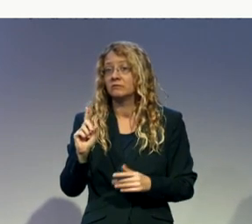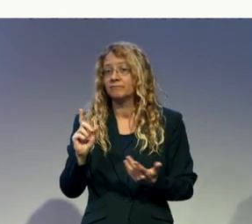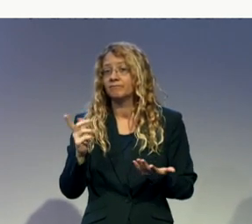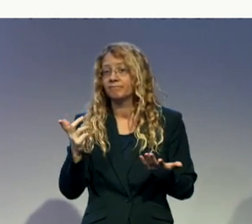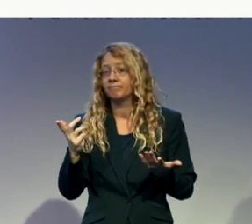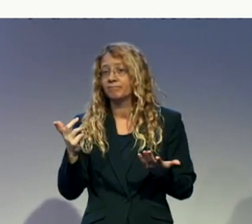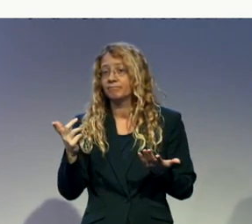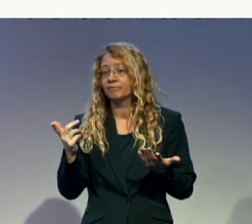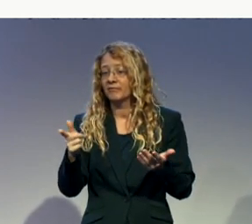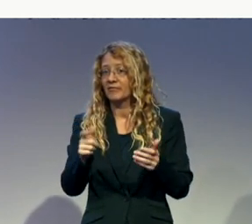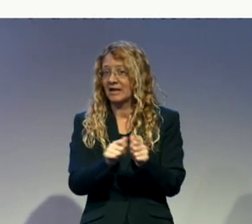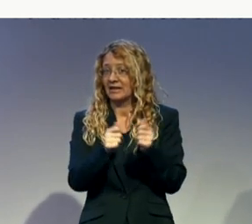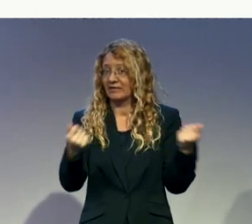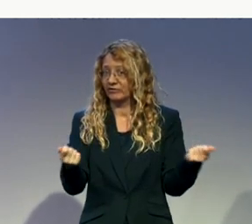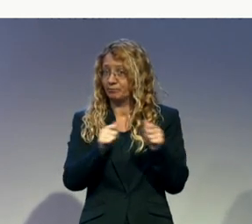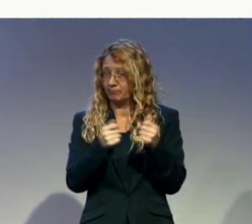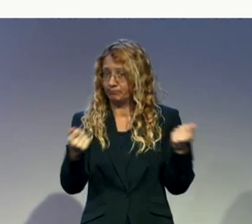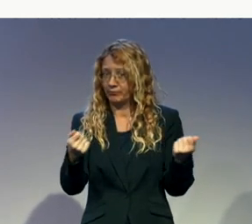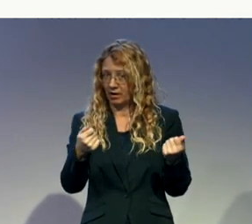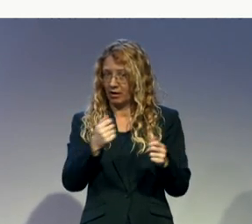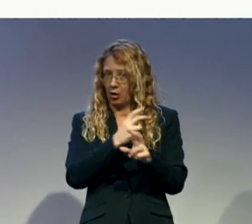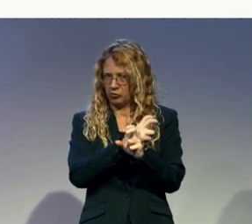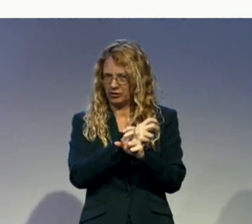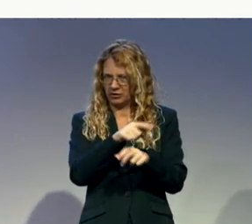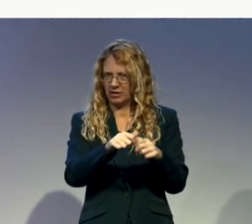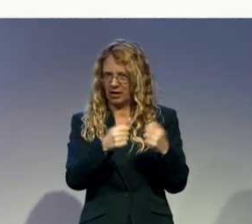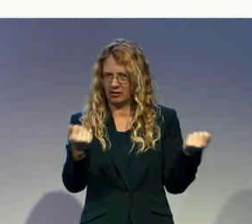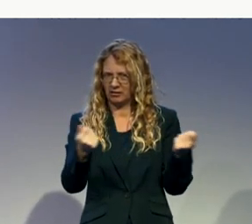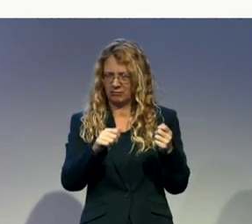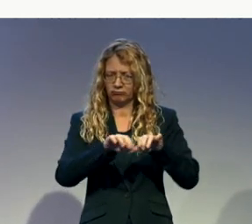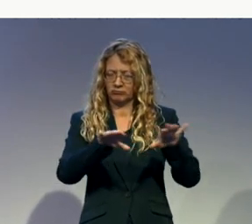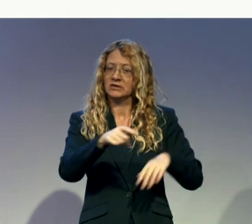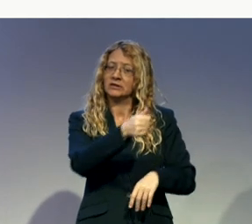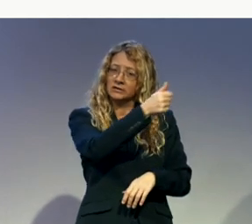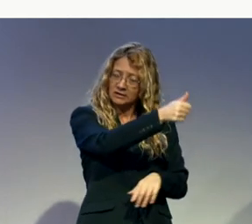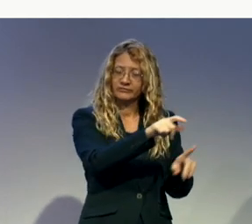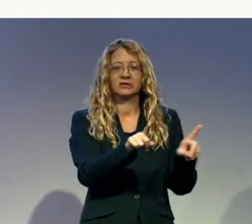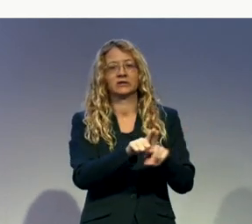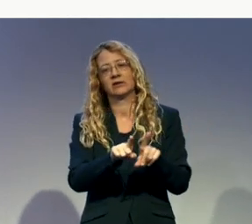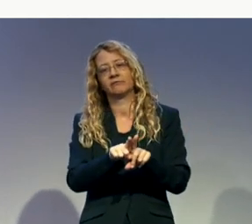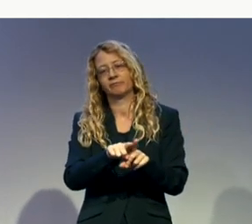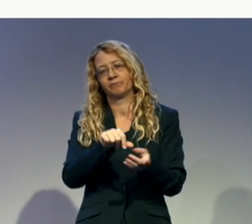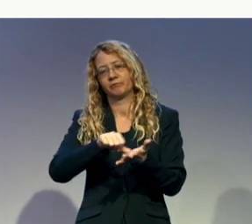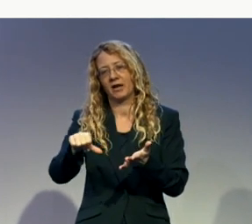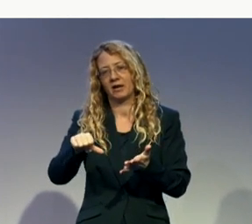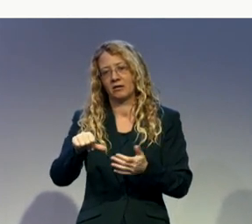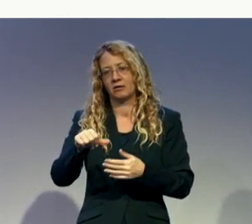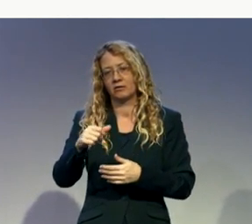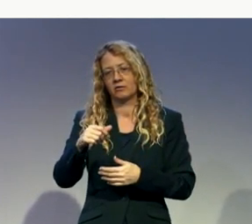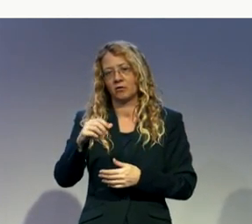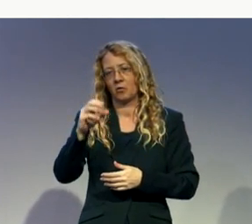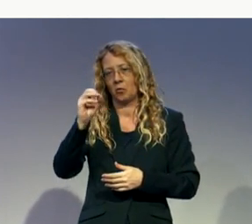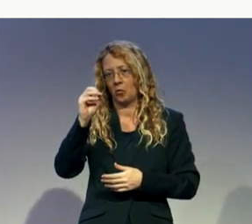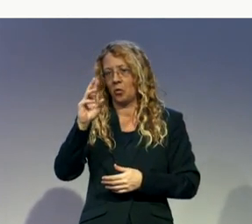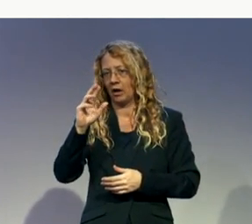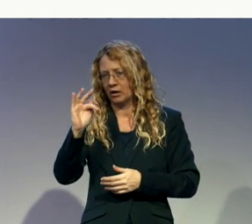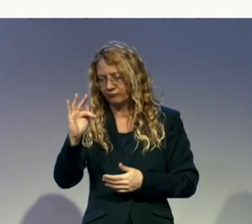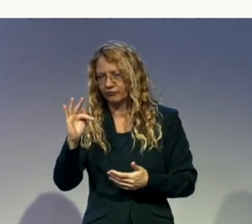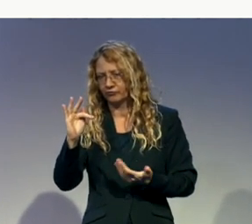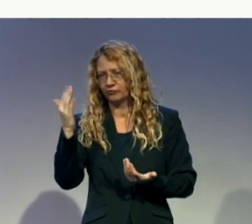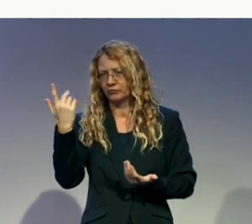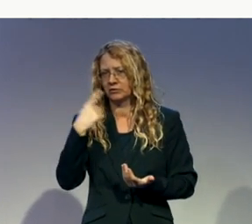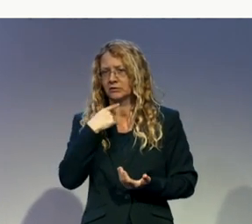station. So they pay for this service because it is a service to reach much more people than before.